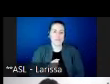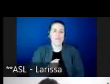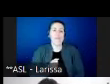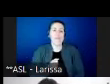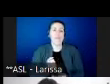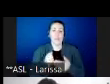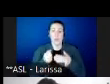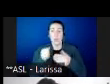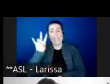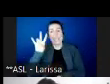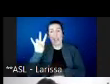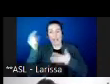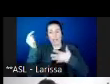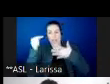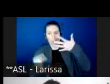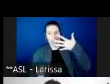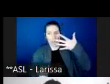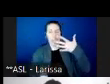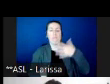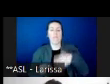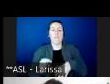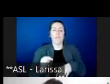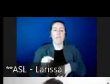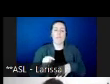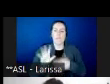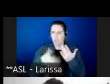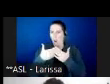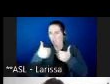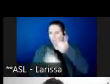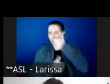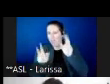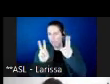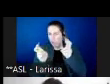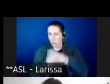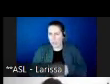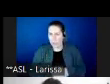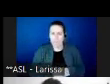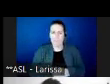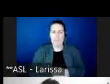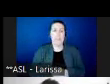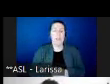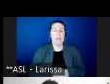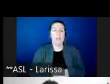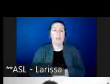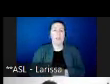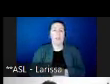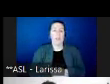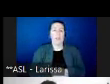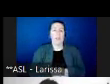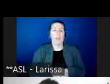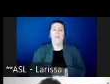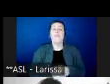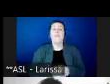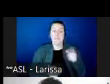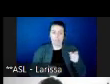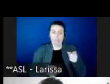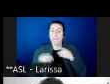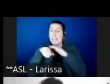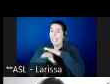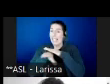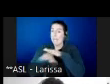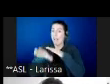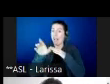seven issues and we graded all of them. And I think the two sections relevant here is going to be accessibility